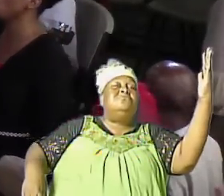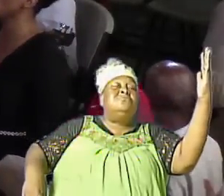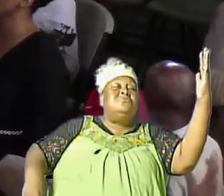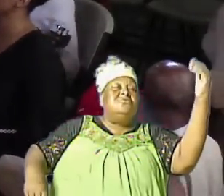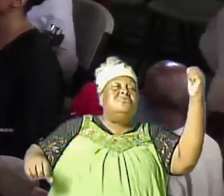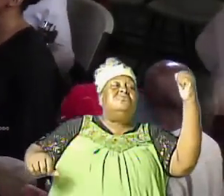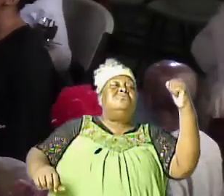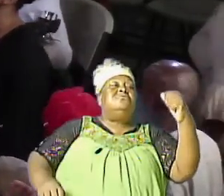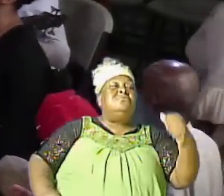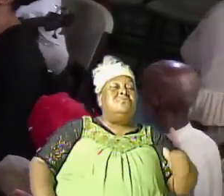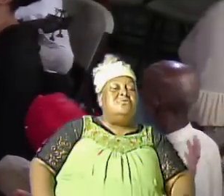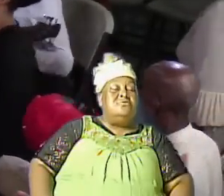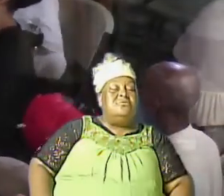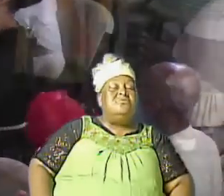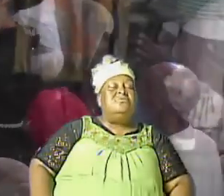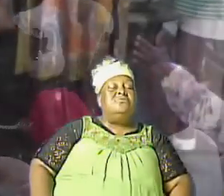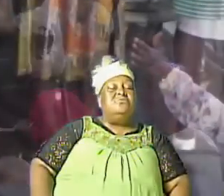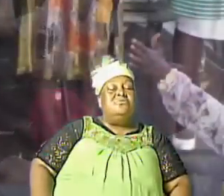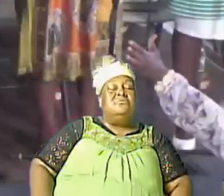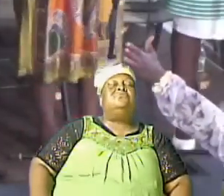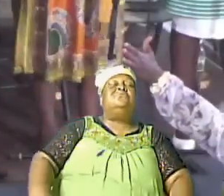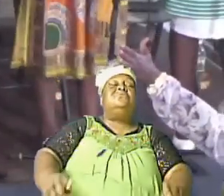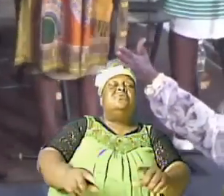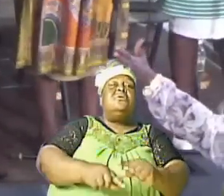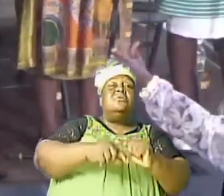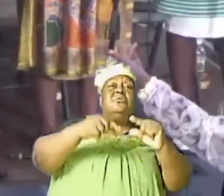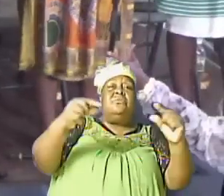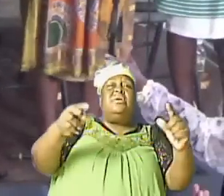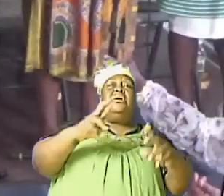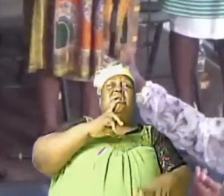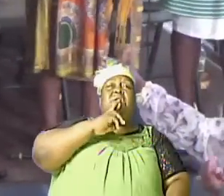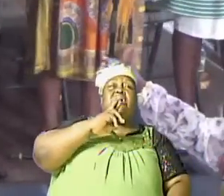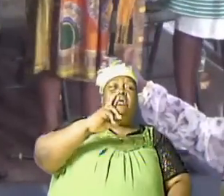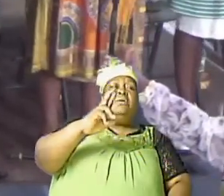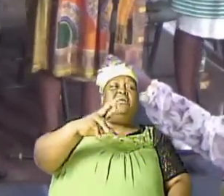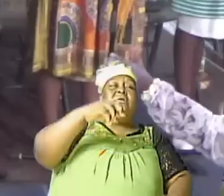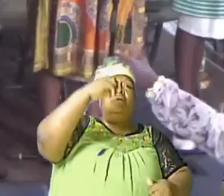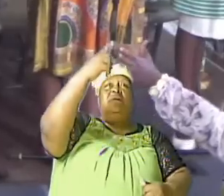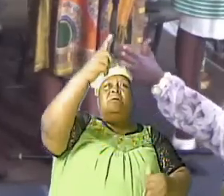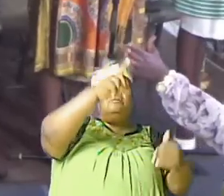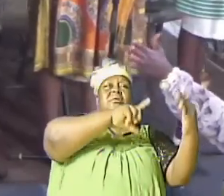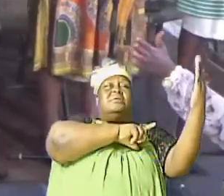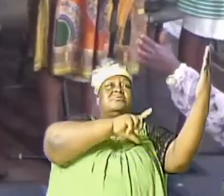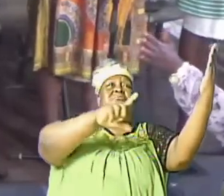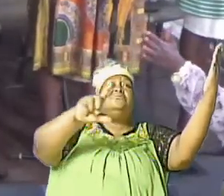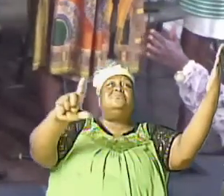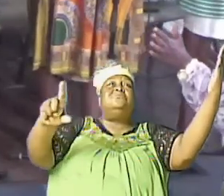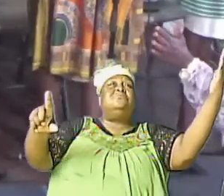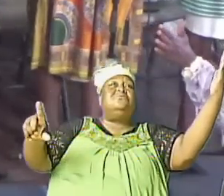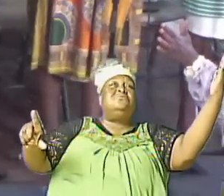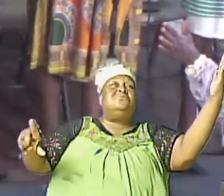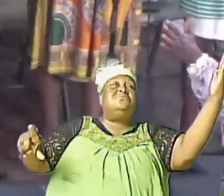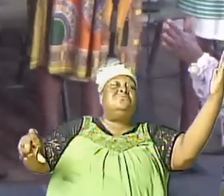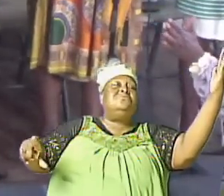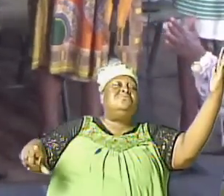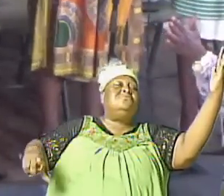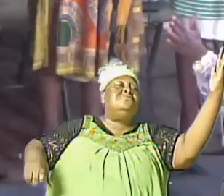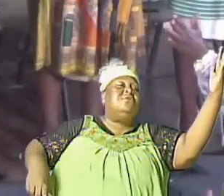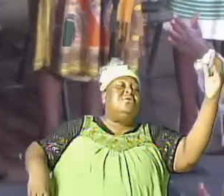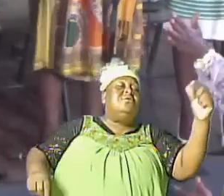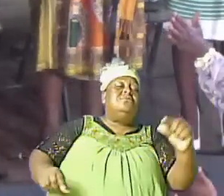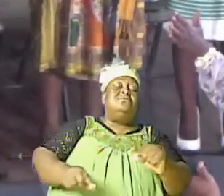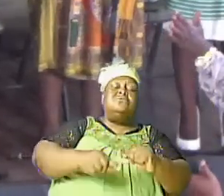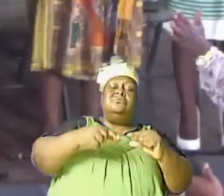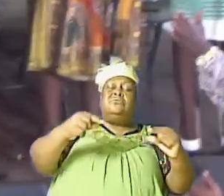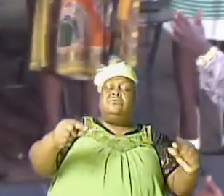Lord. Hallelujah. We serve an awesome God. Hallelujah. Great are you.